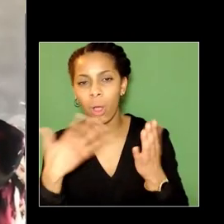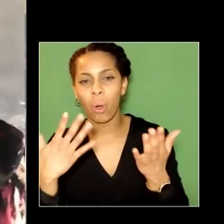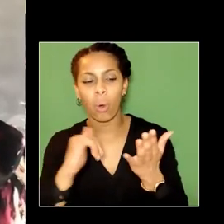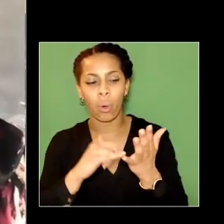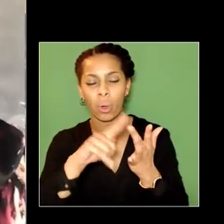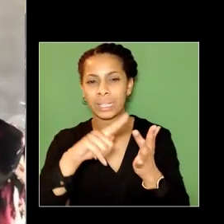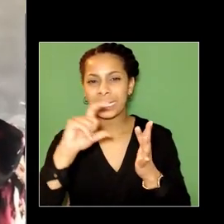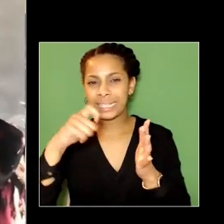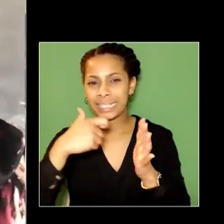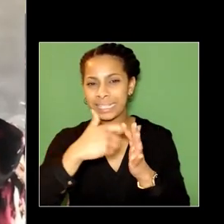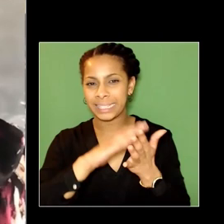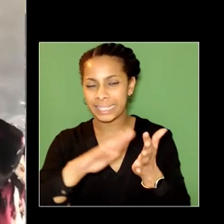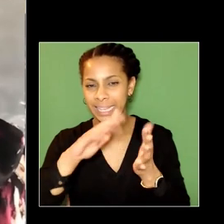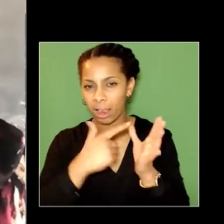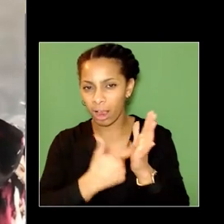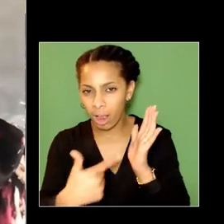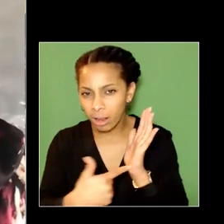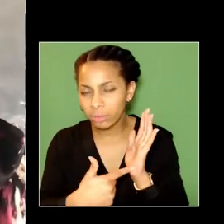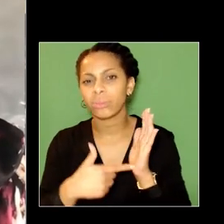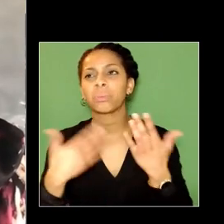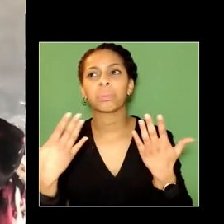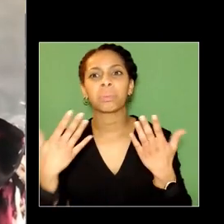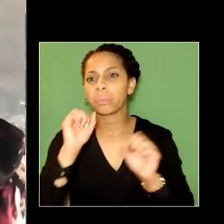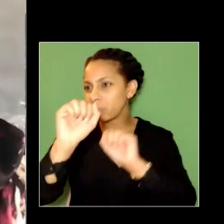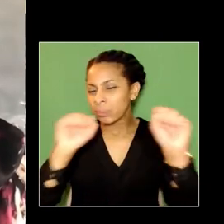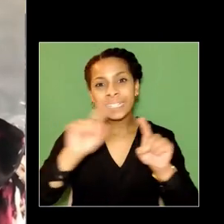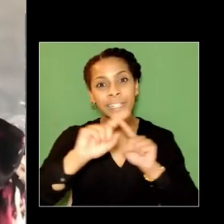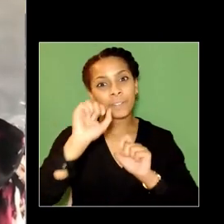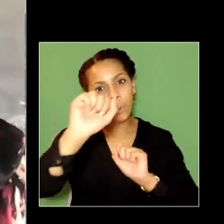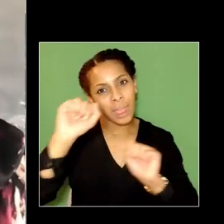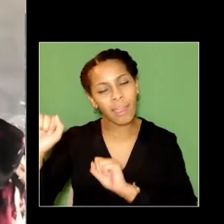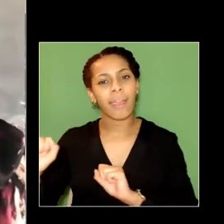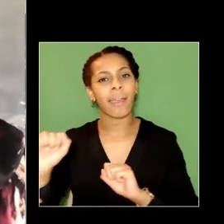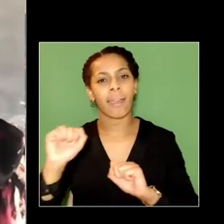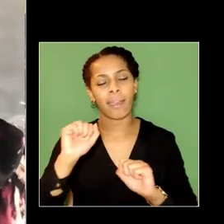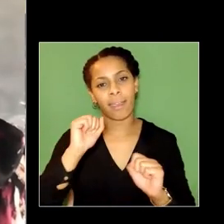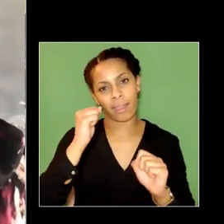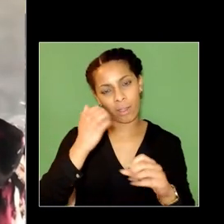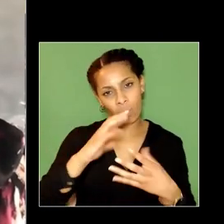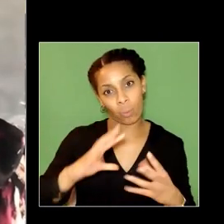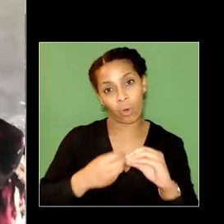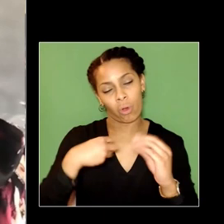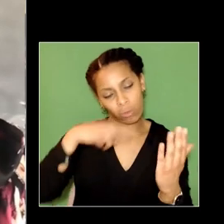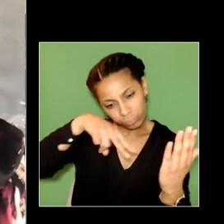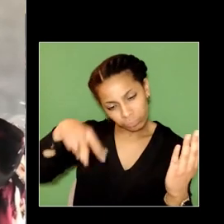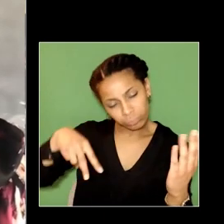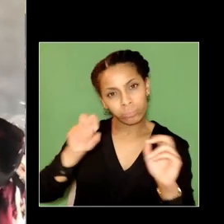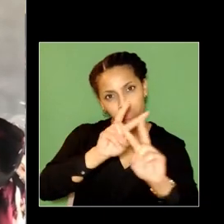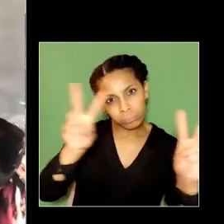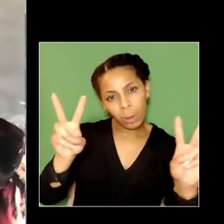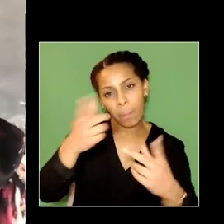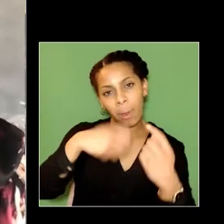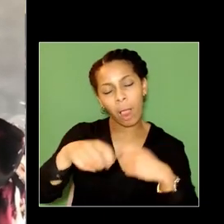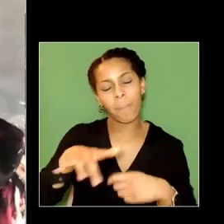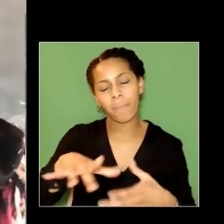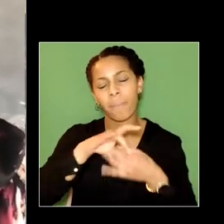a few other people, like looking at work that always is very grounding. I would definitely spend time